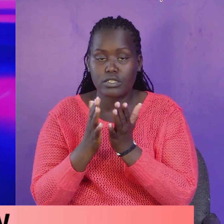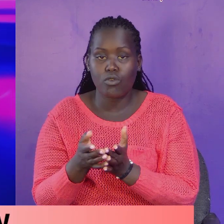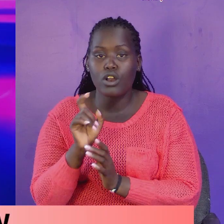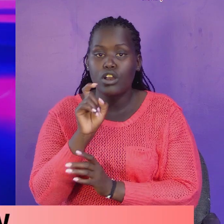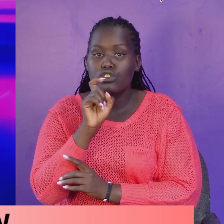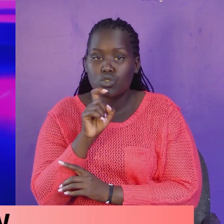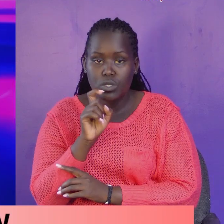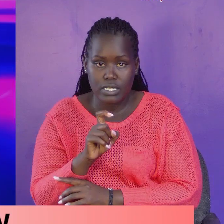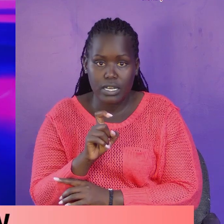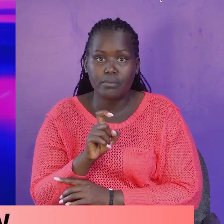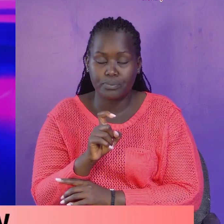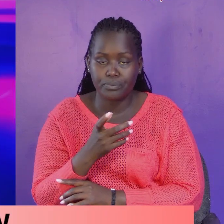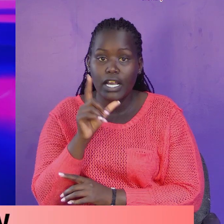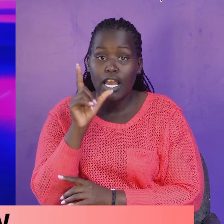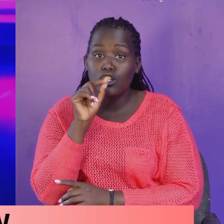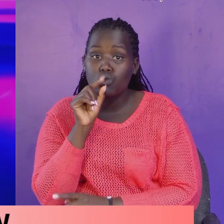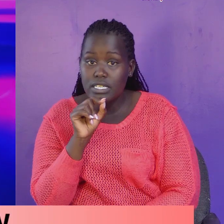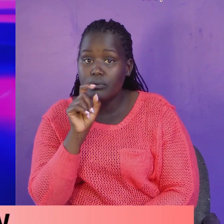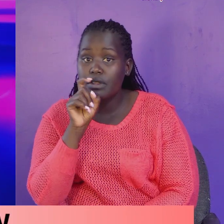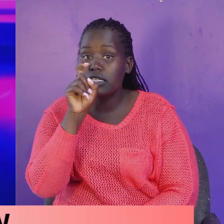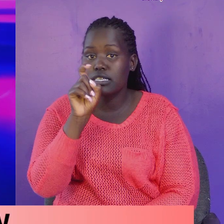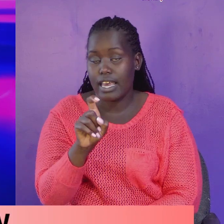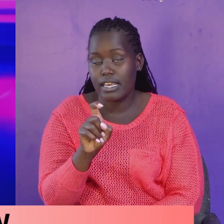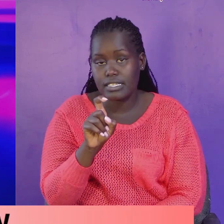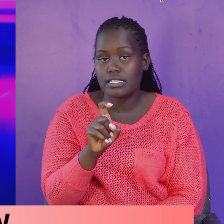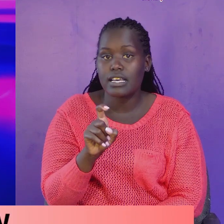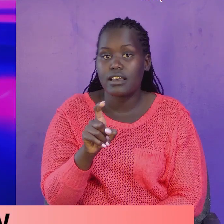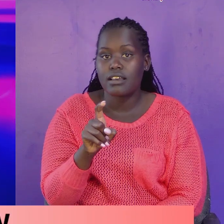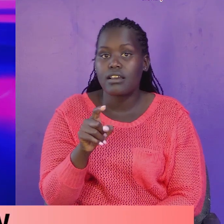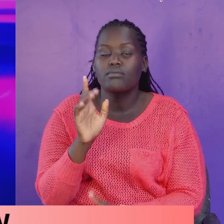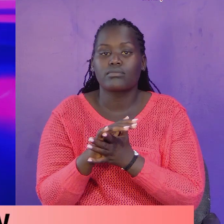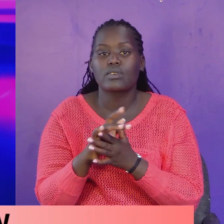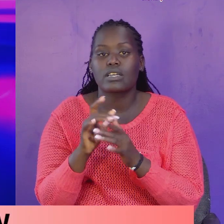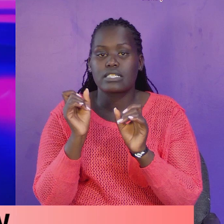Instagram, TikTok, and our WhatsApp and SMS line is